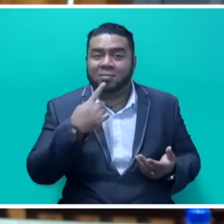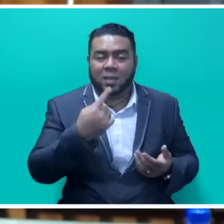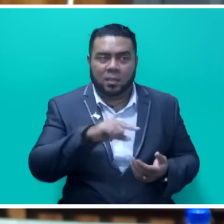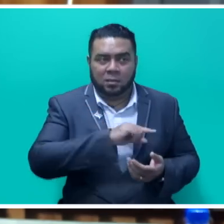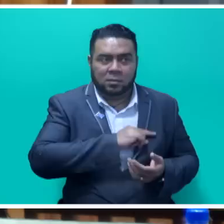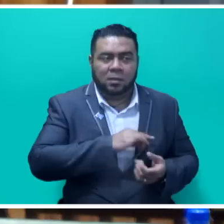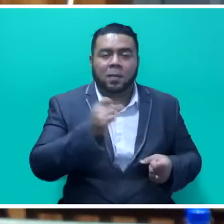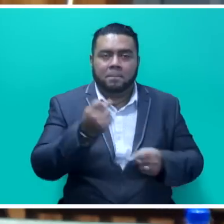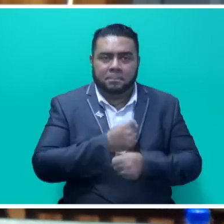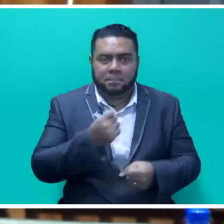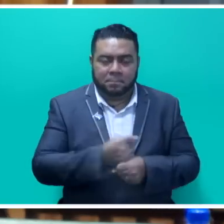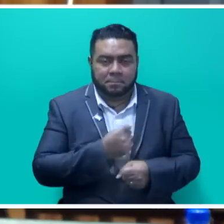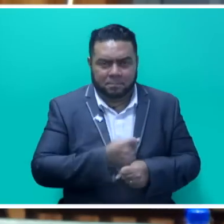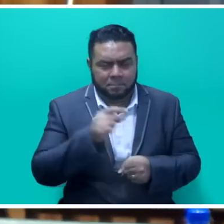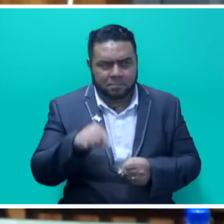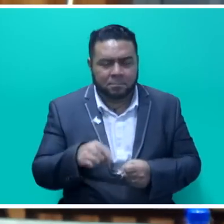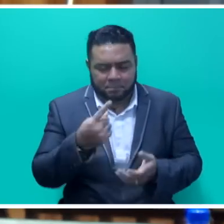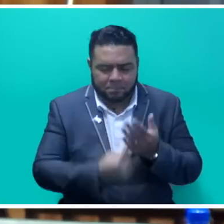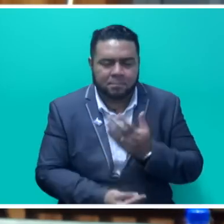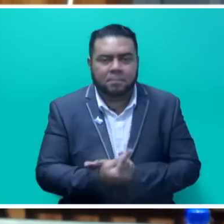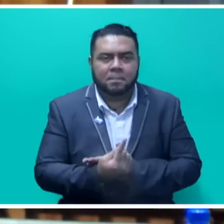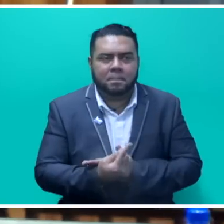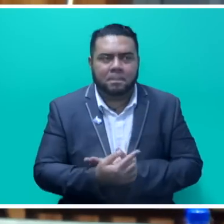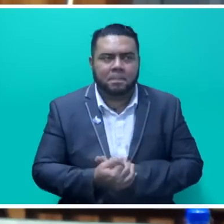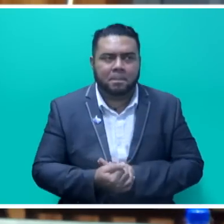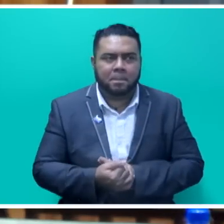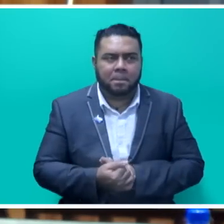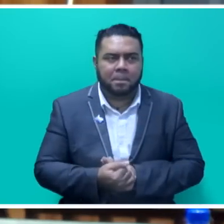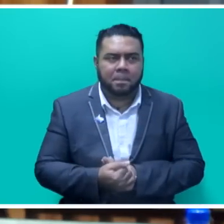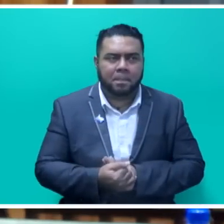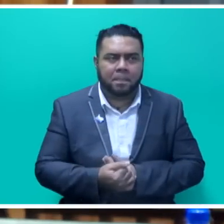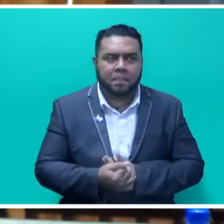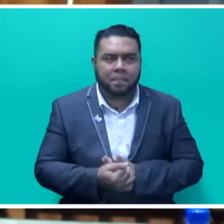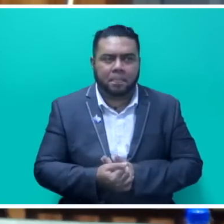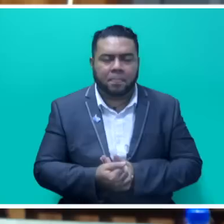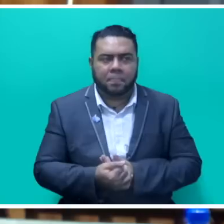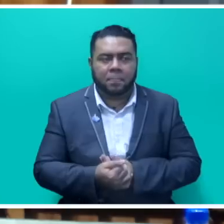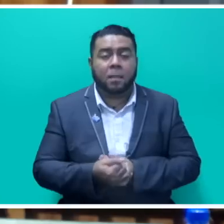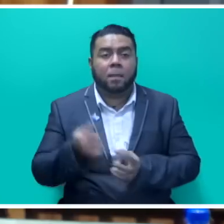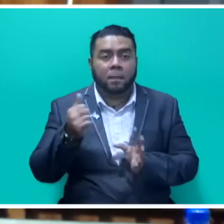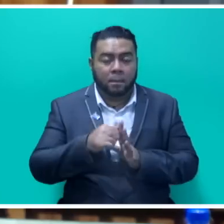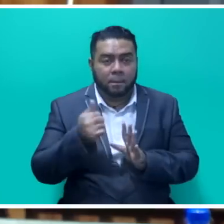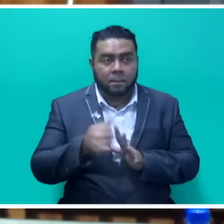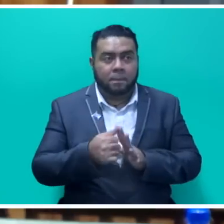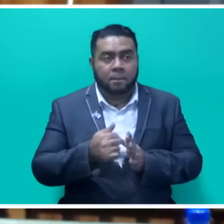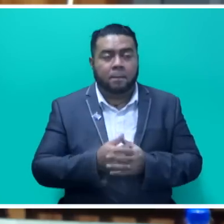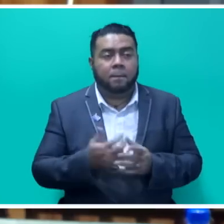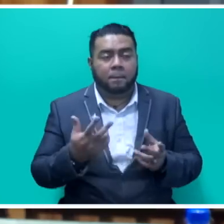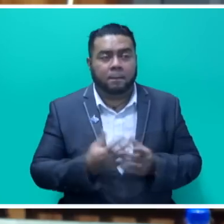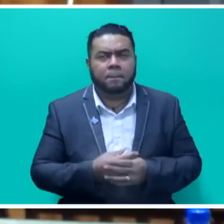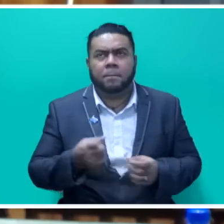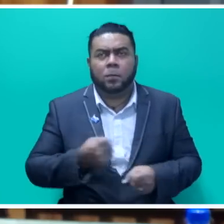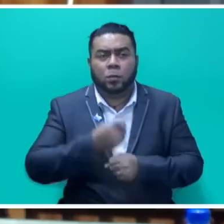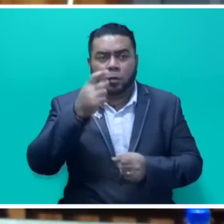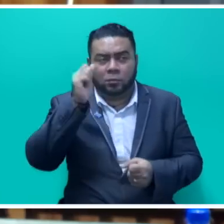and we are making that happen. And also, Mr. Speaker, with God's grace, I mean, we